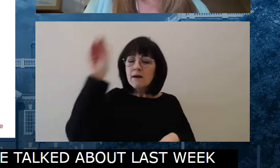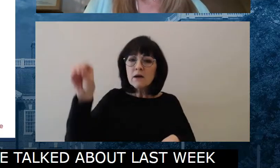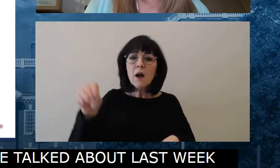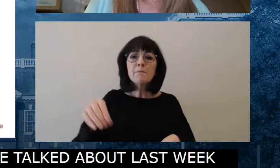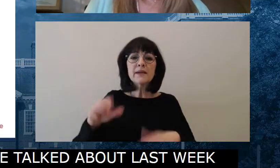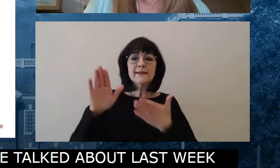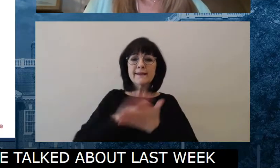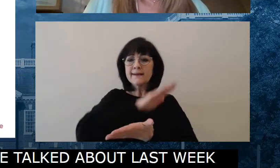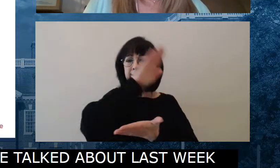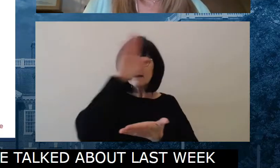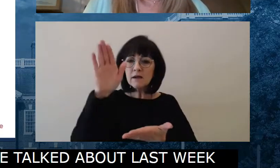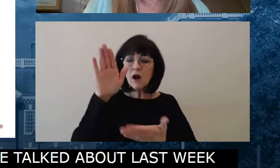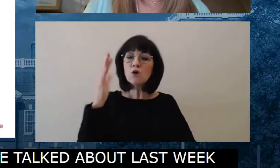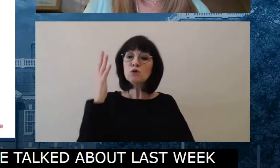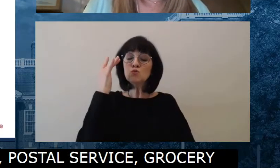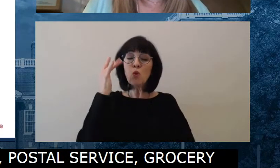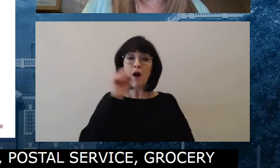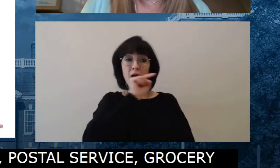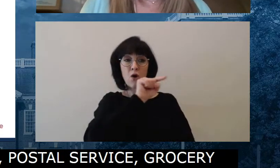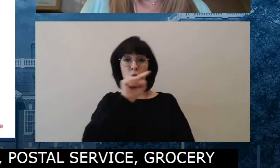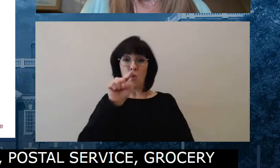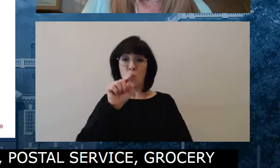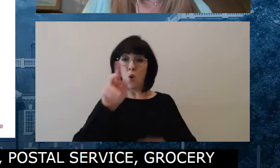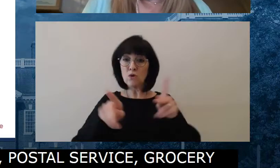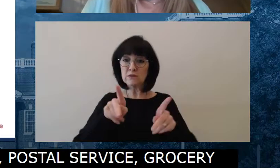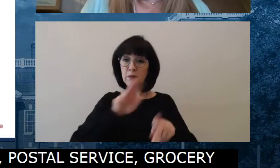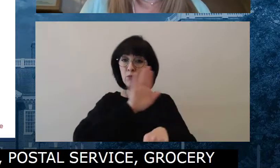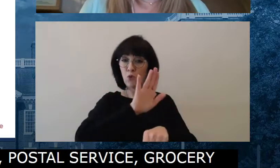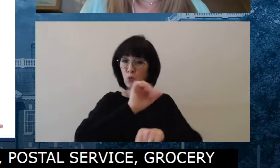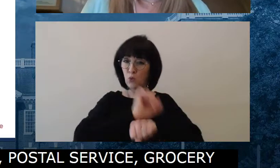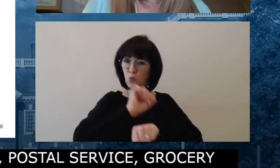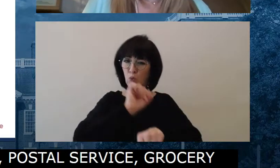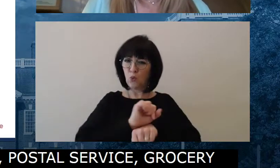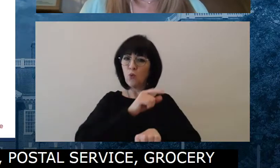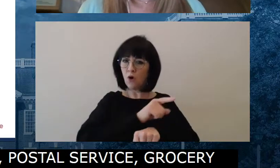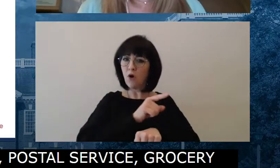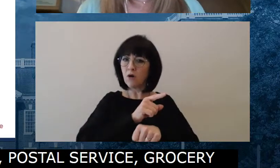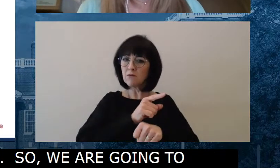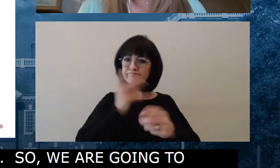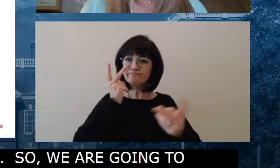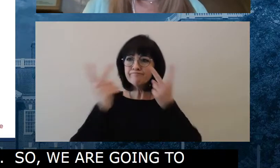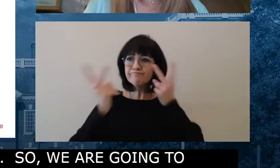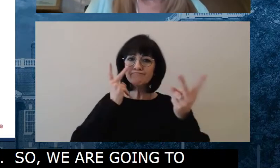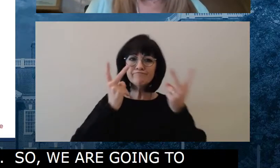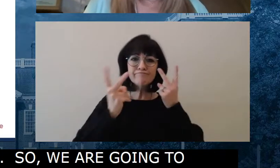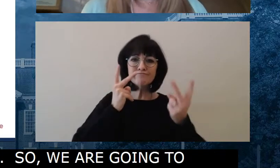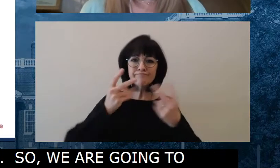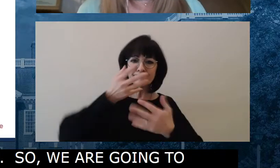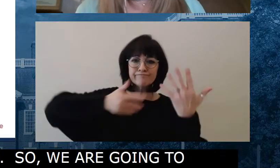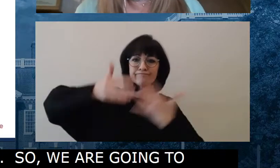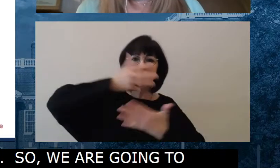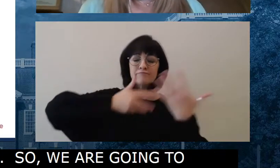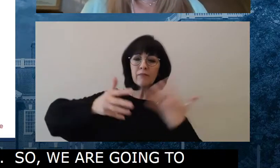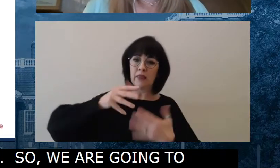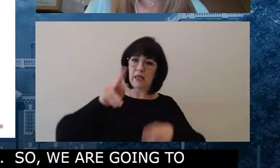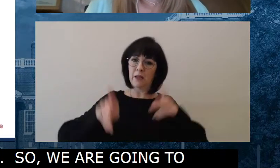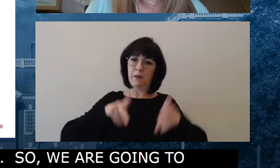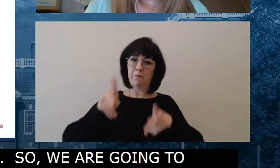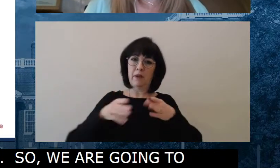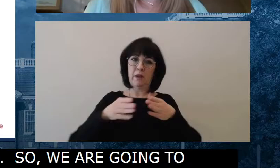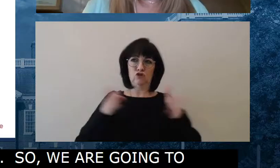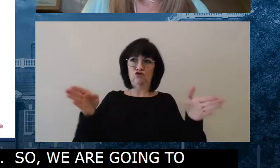going to continue to focus now this week, next weekend, and next week if we need